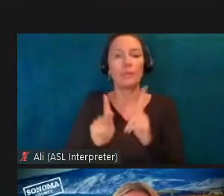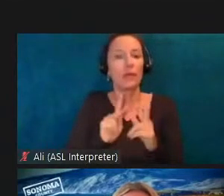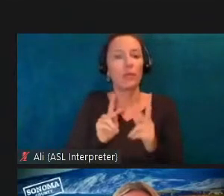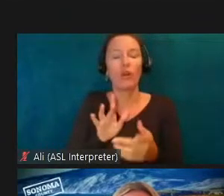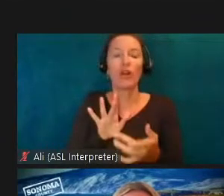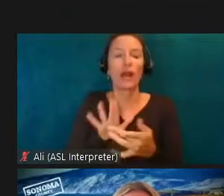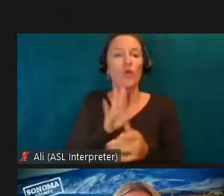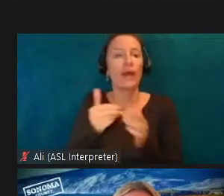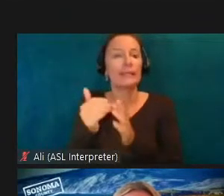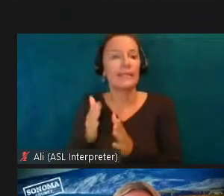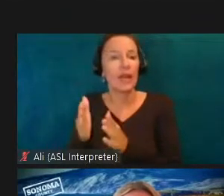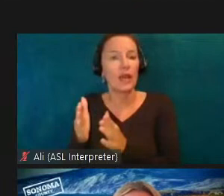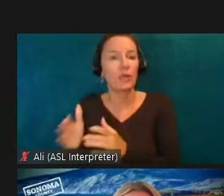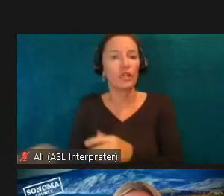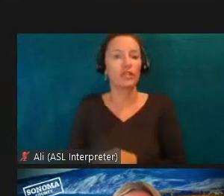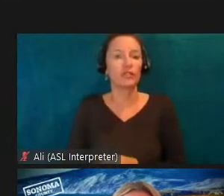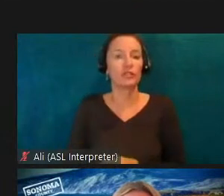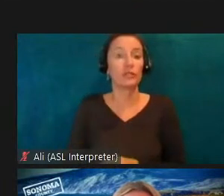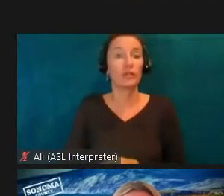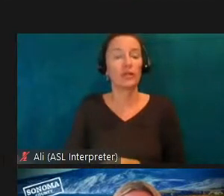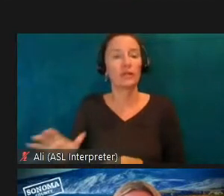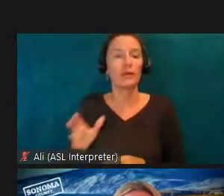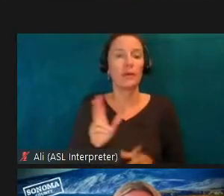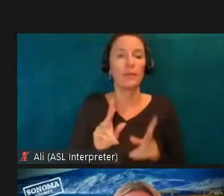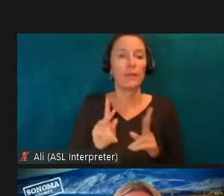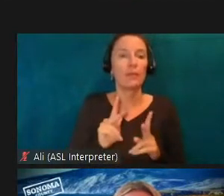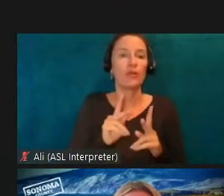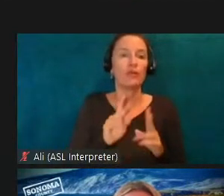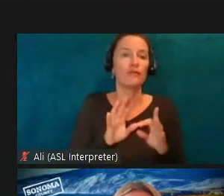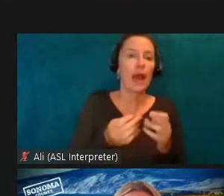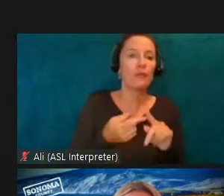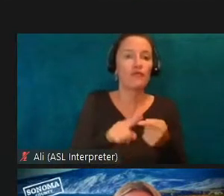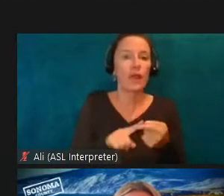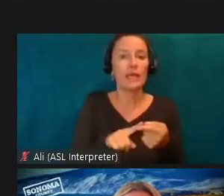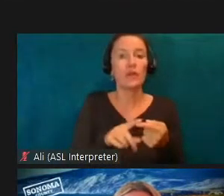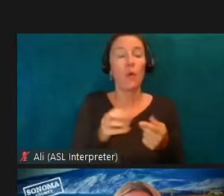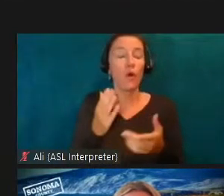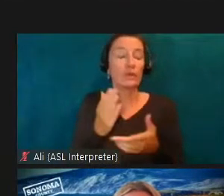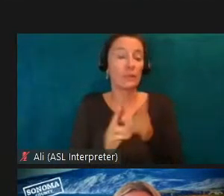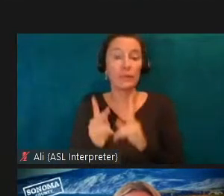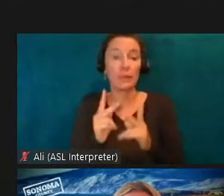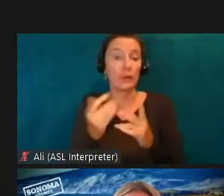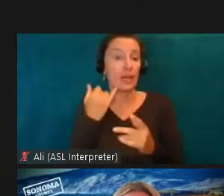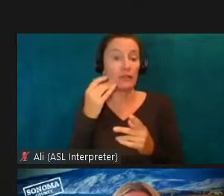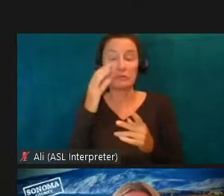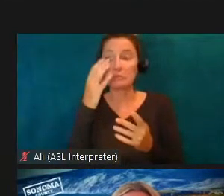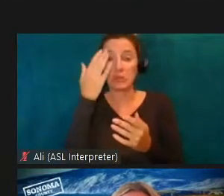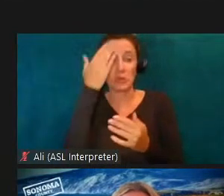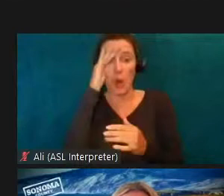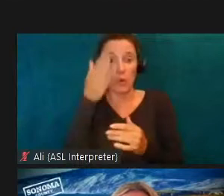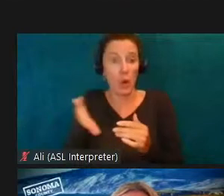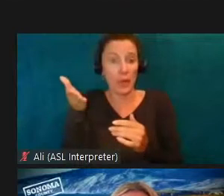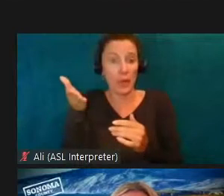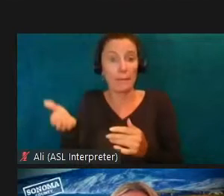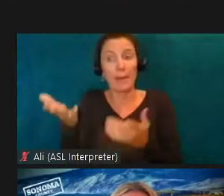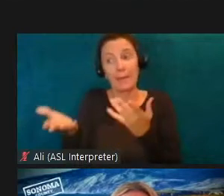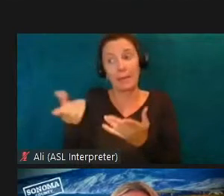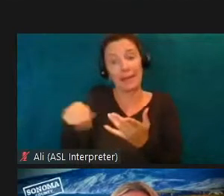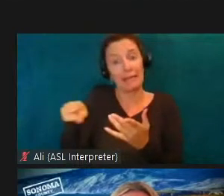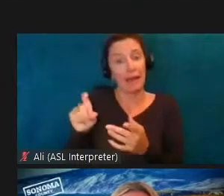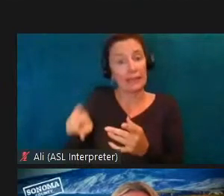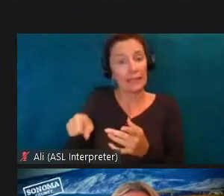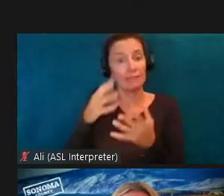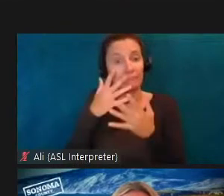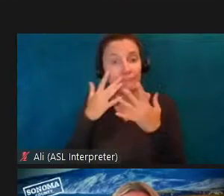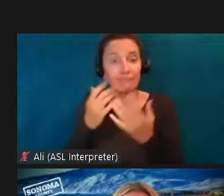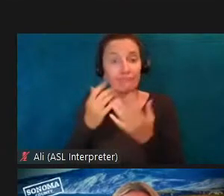neighbors, especially and your loved ones, but to people that you don't know too, that may really need just that